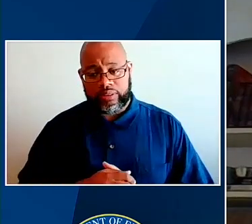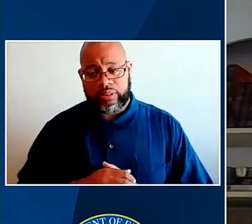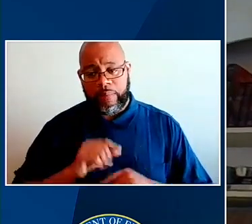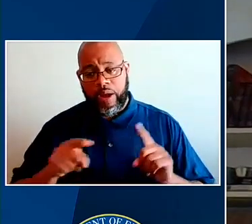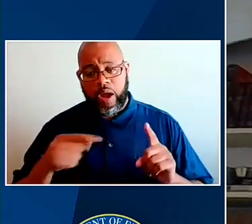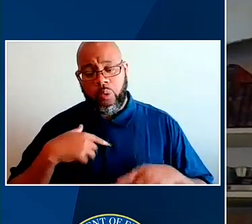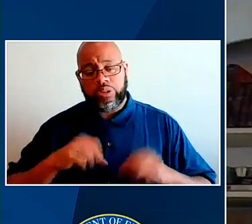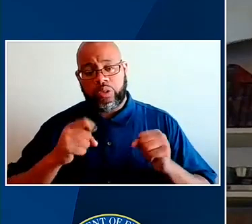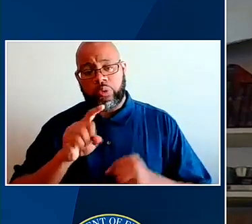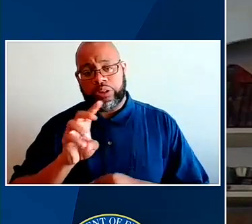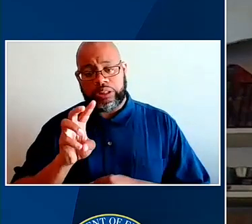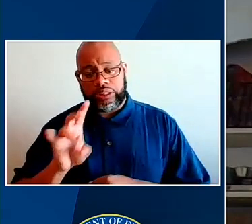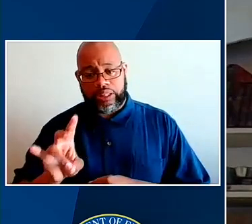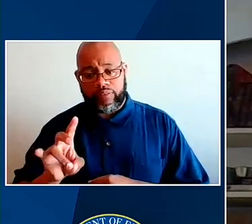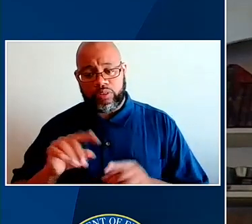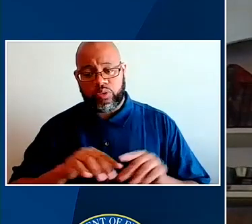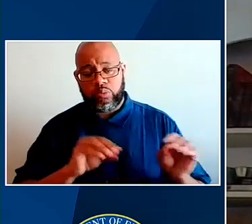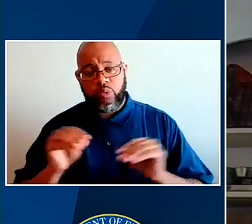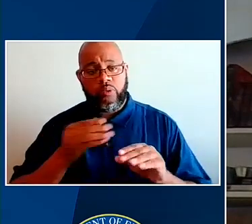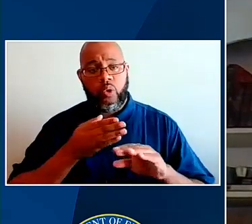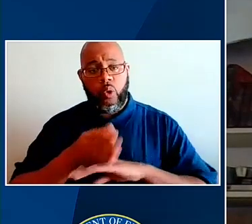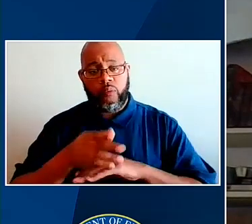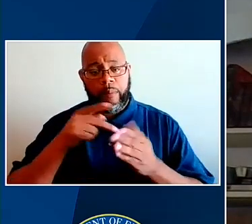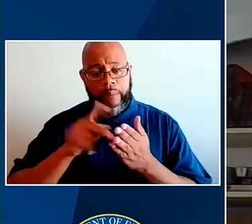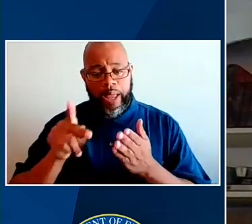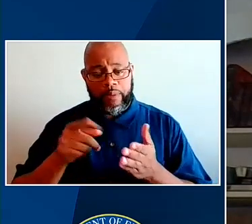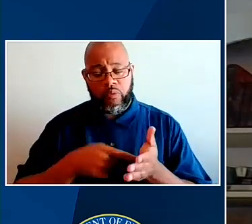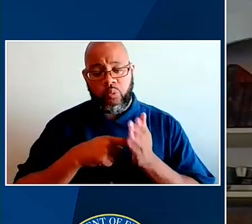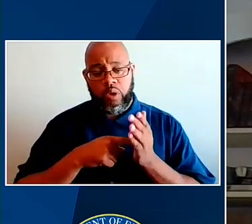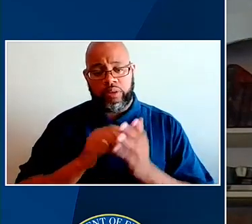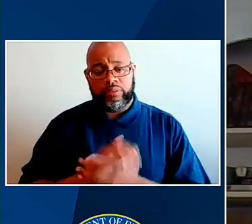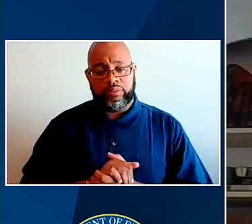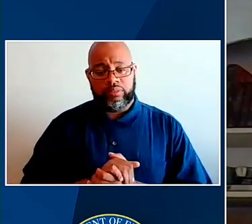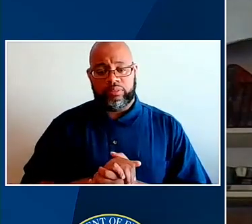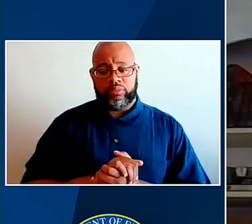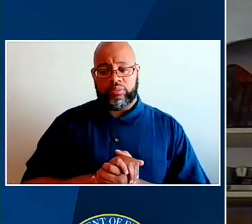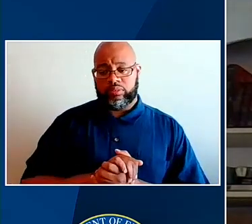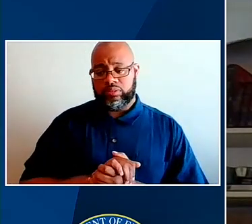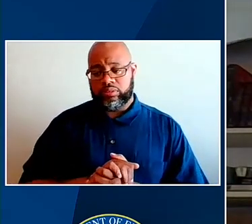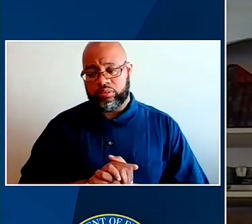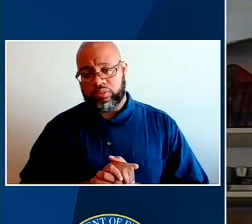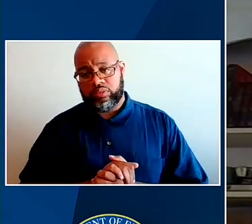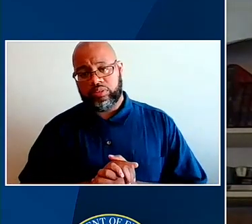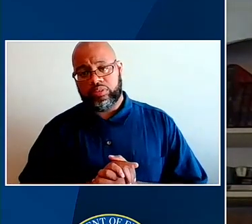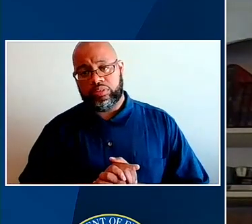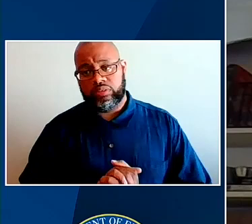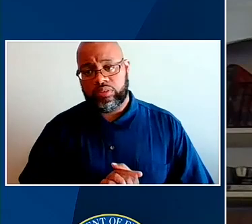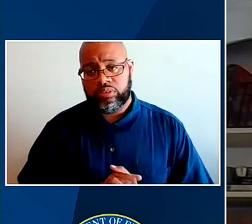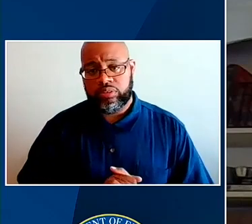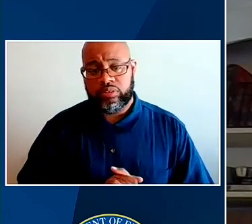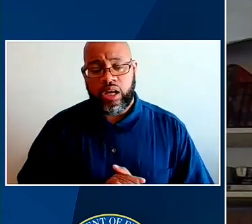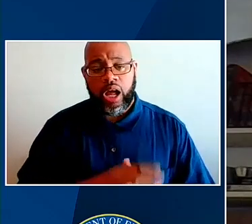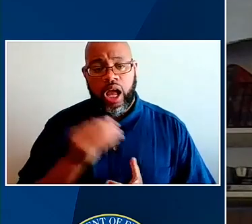took 167 to move all the overpayment requirements into, so severability becomes 168,